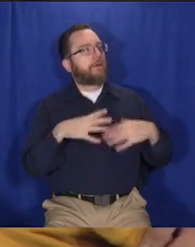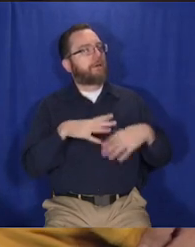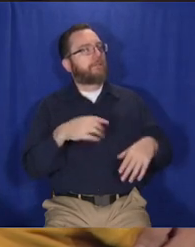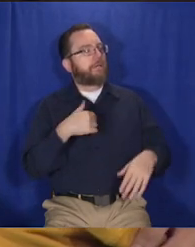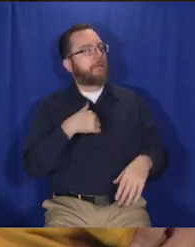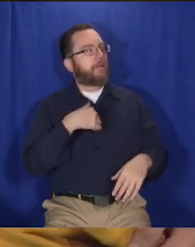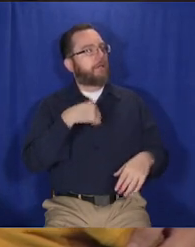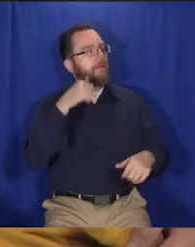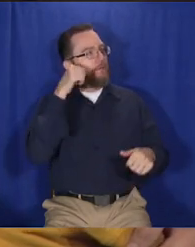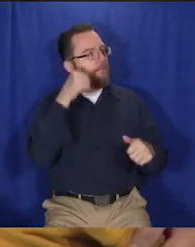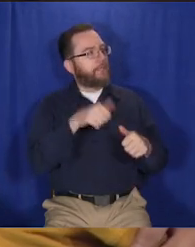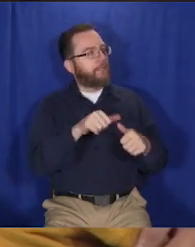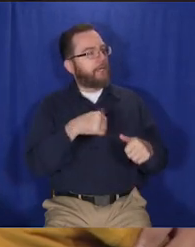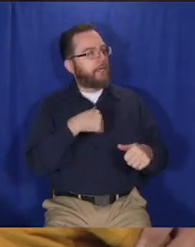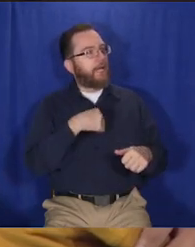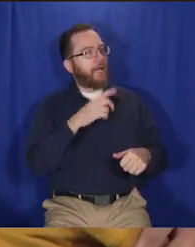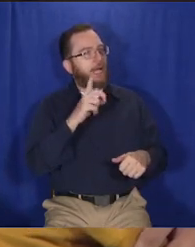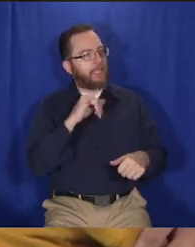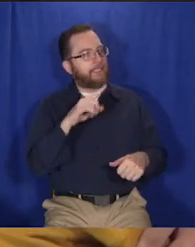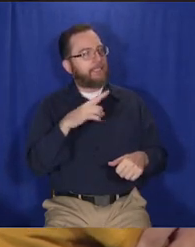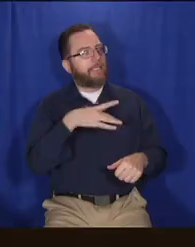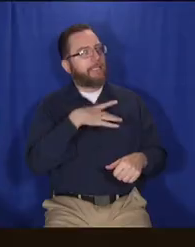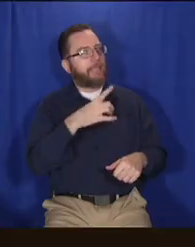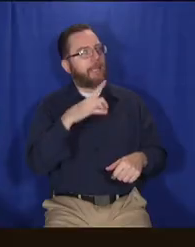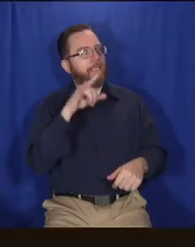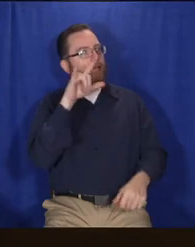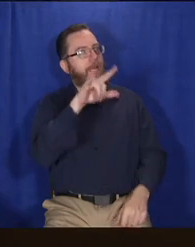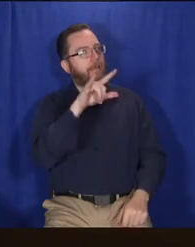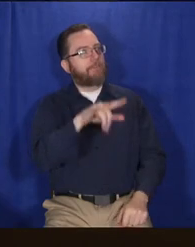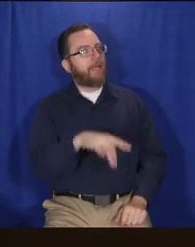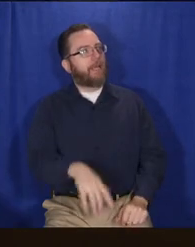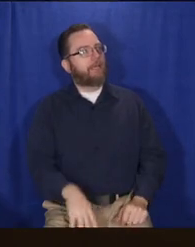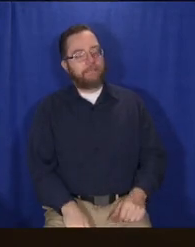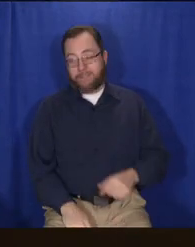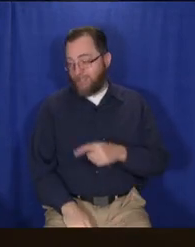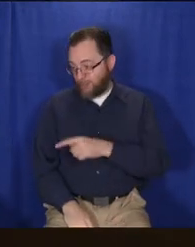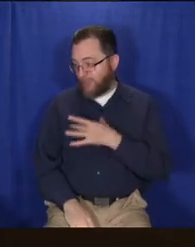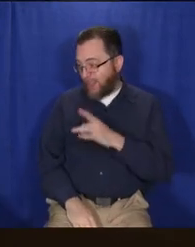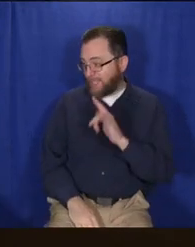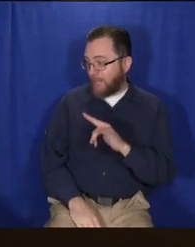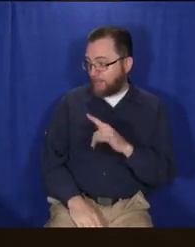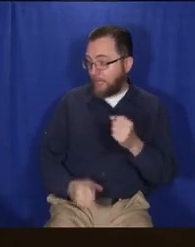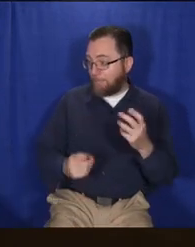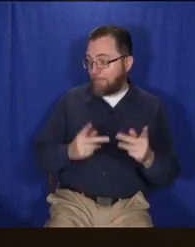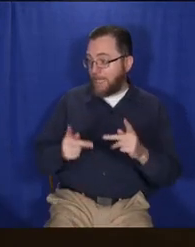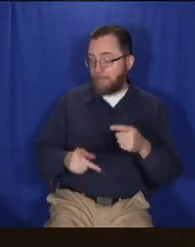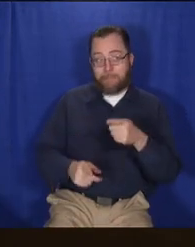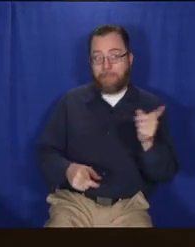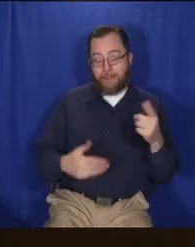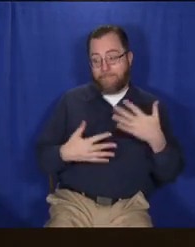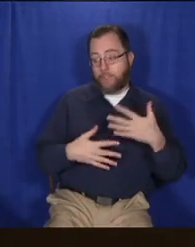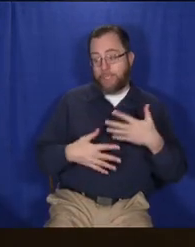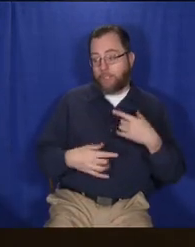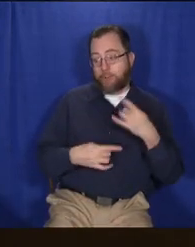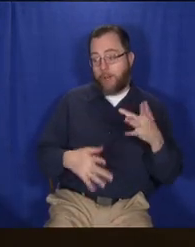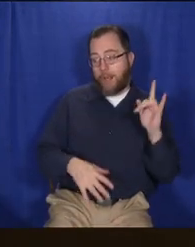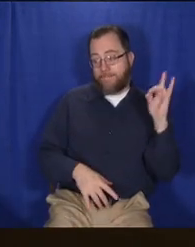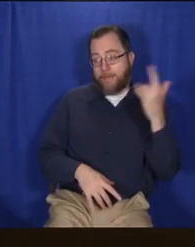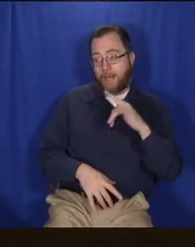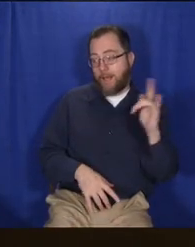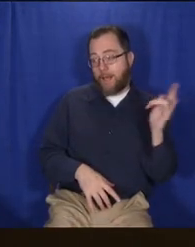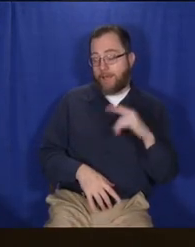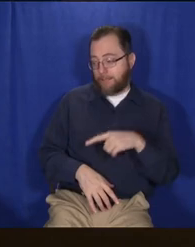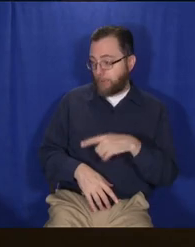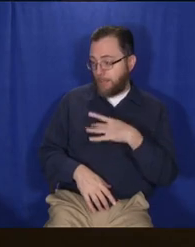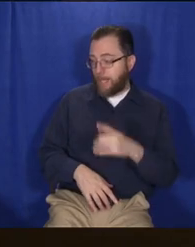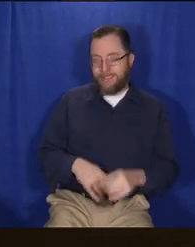it. You said you really liked it? Okay, well, there's a lot of people here that don't like airplanes, are nervous, all right? So that's awesome. That's great. Hey,